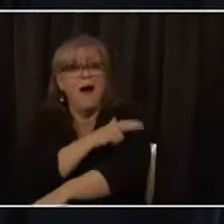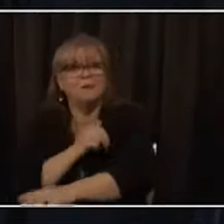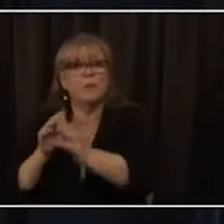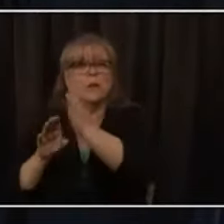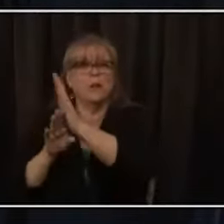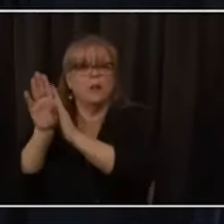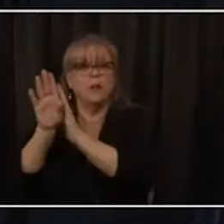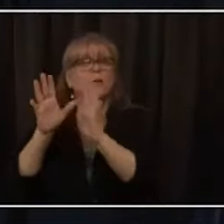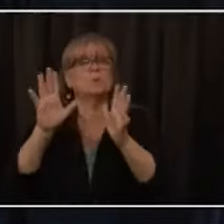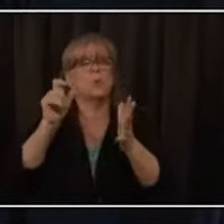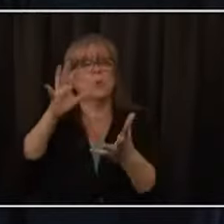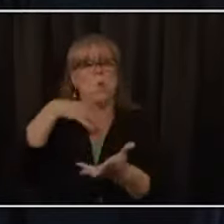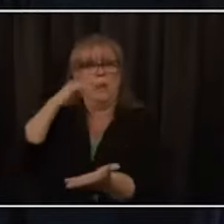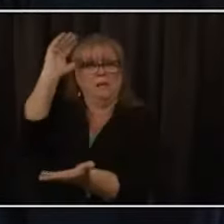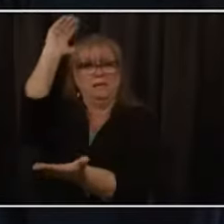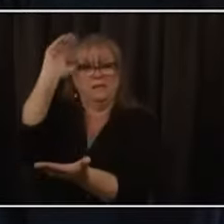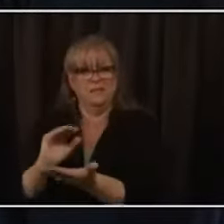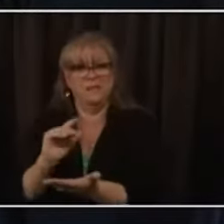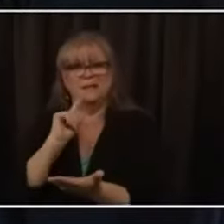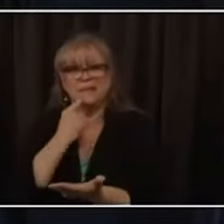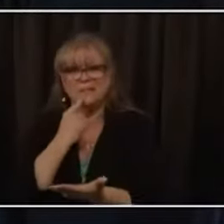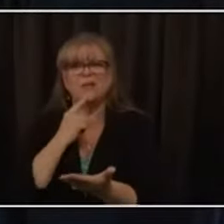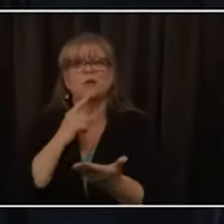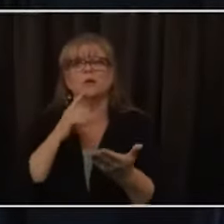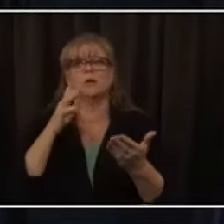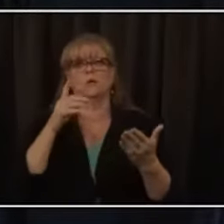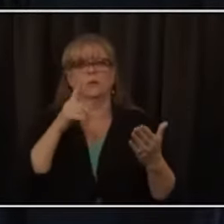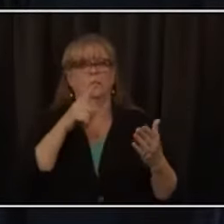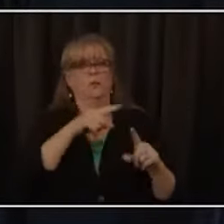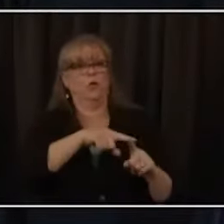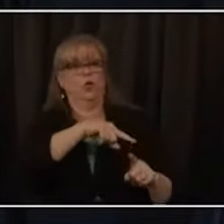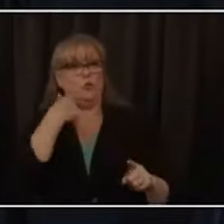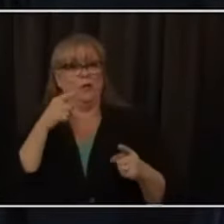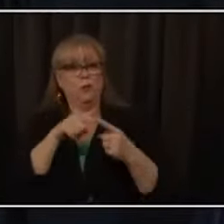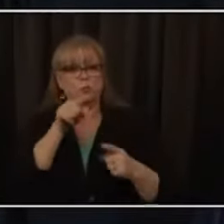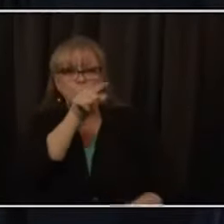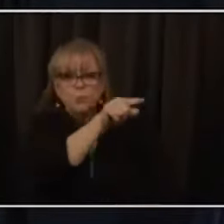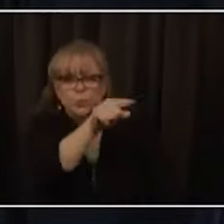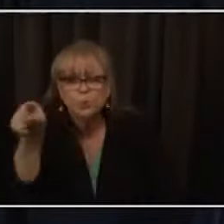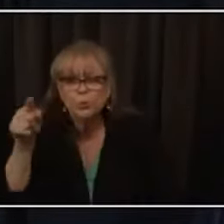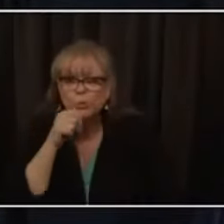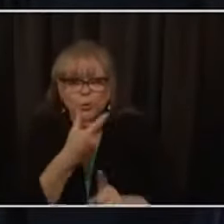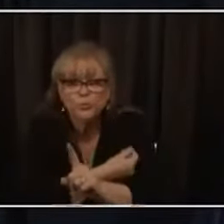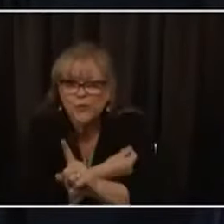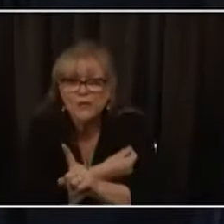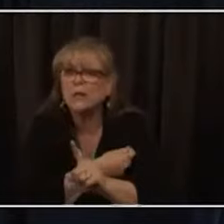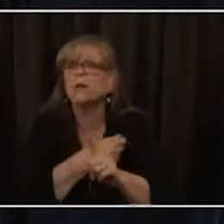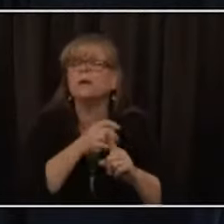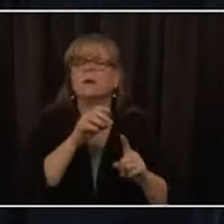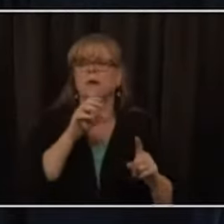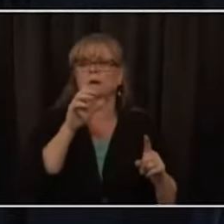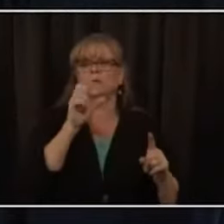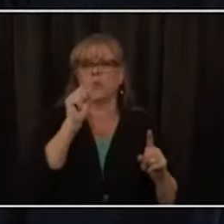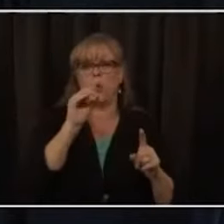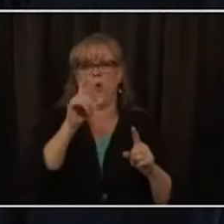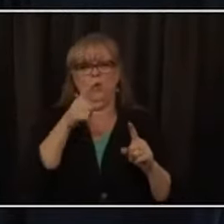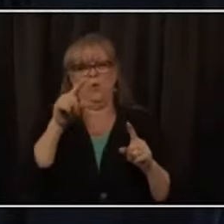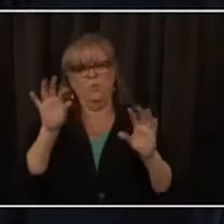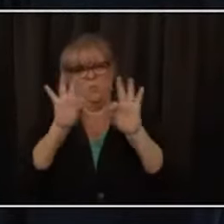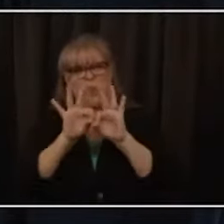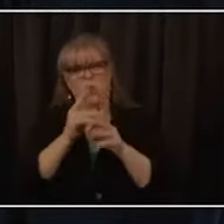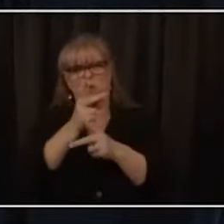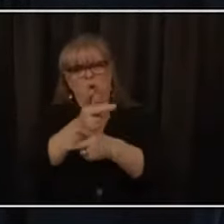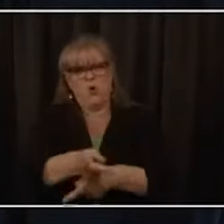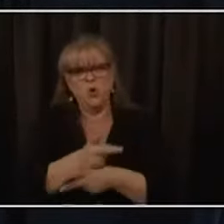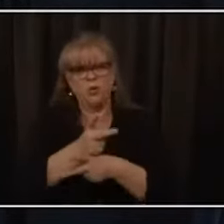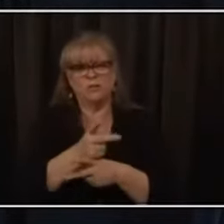the same it has been. And that's why it's important that you take the precautions to avoid being infected and avoid infecting your loved